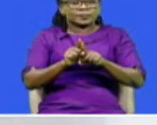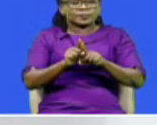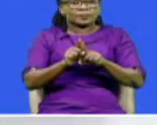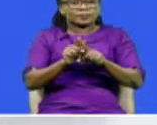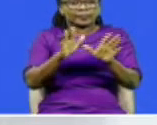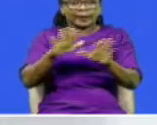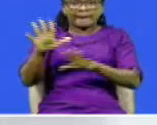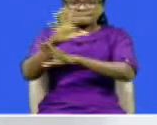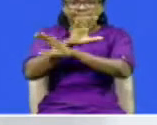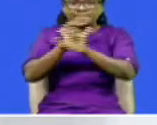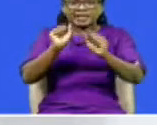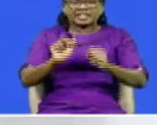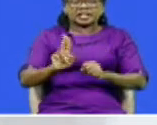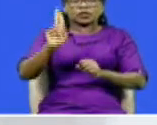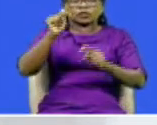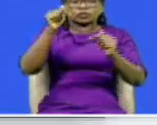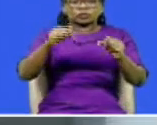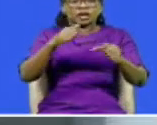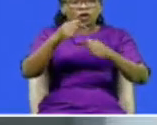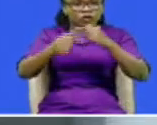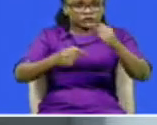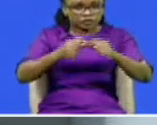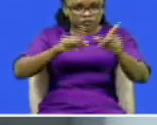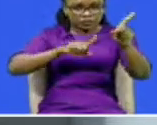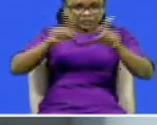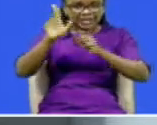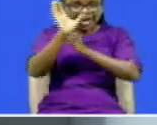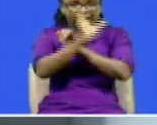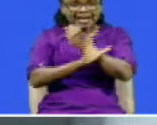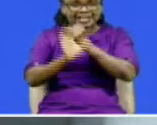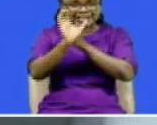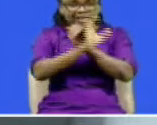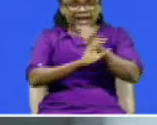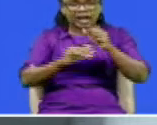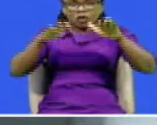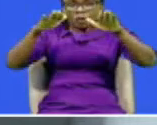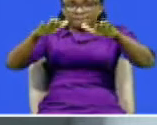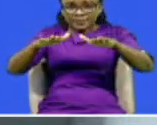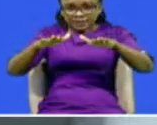President Uhuru Kenyatta today continued his whirlwind tours of the country, commissioning some of his key legacy